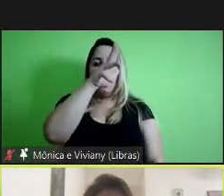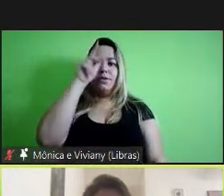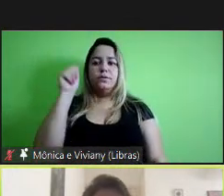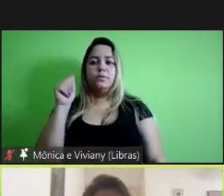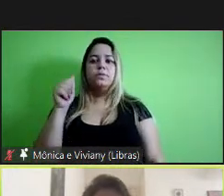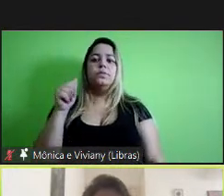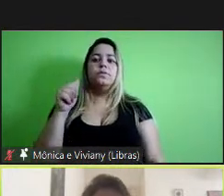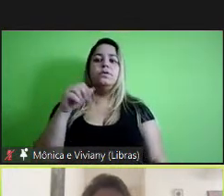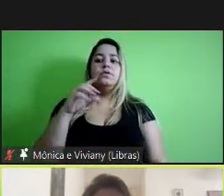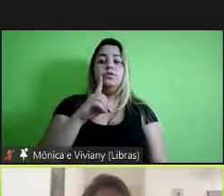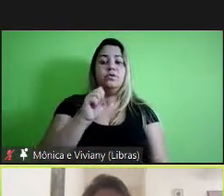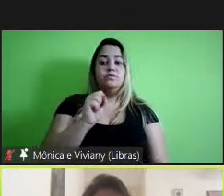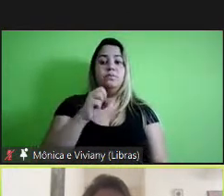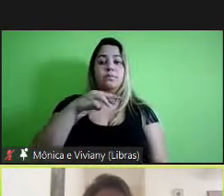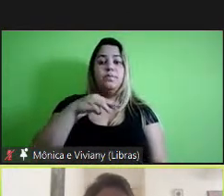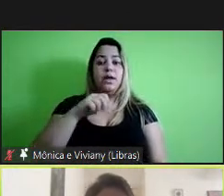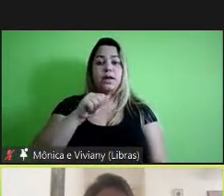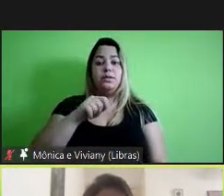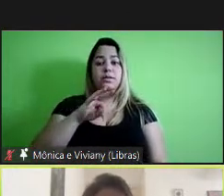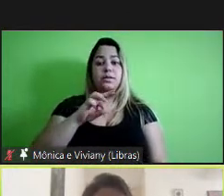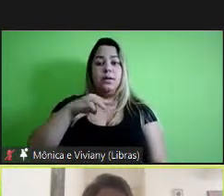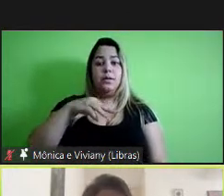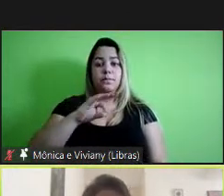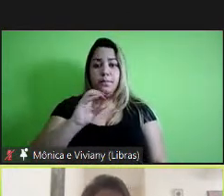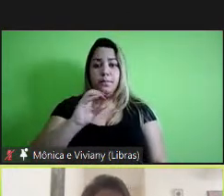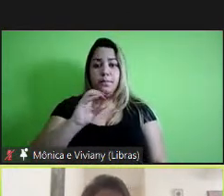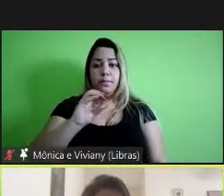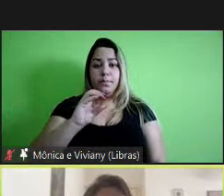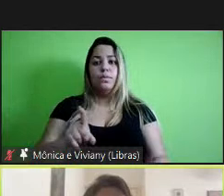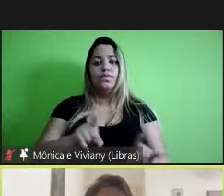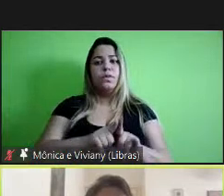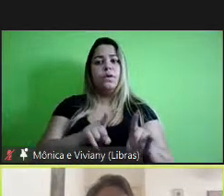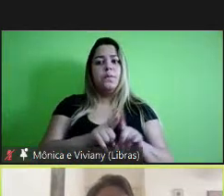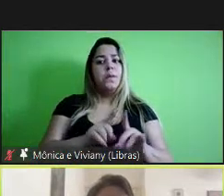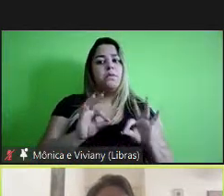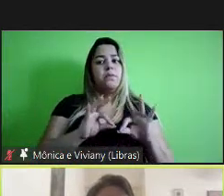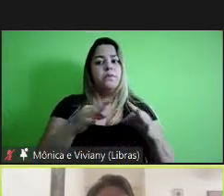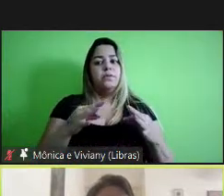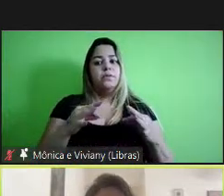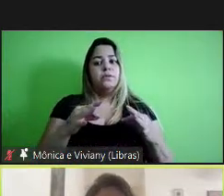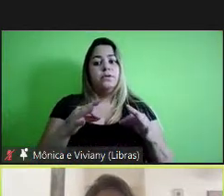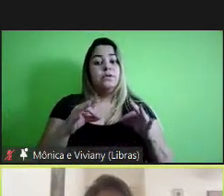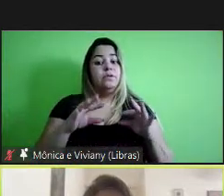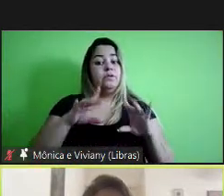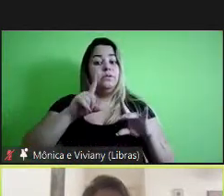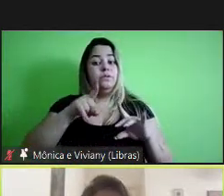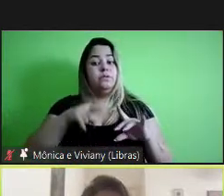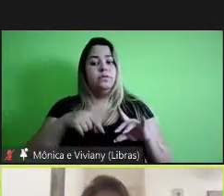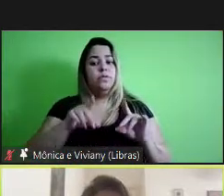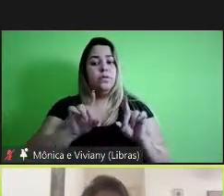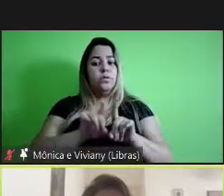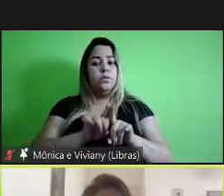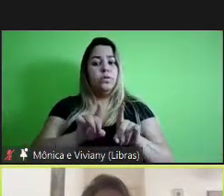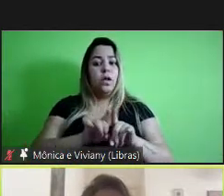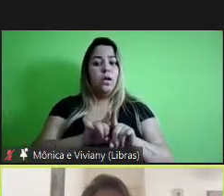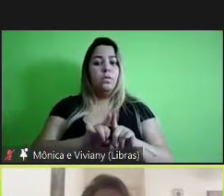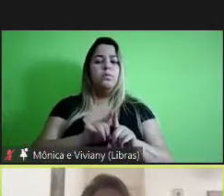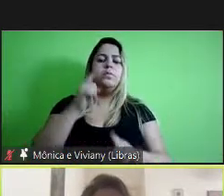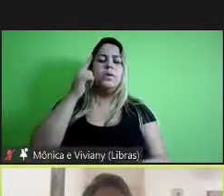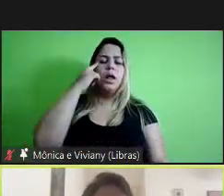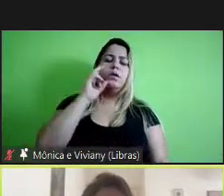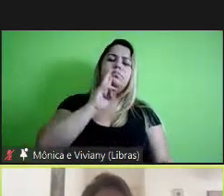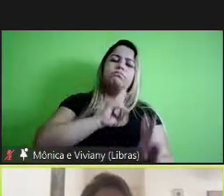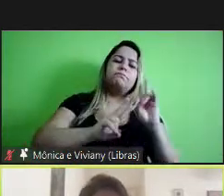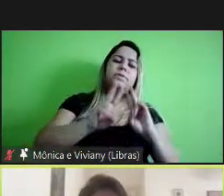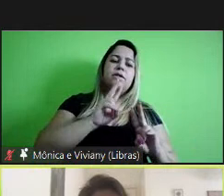the Amazon rainforest is the logging for opening fields for cattle raising.